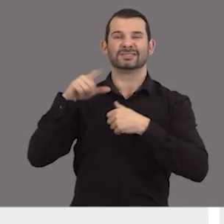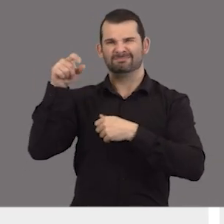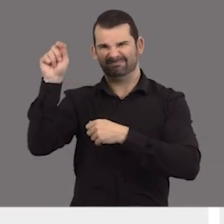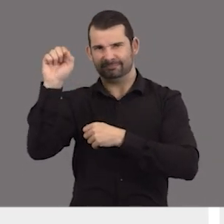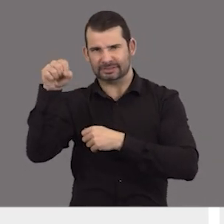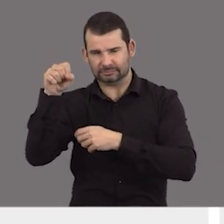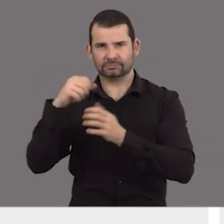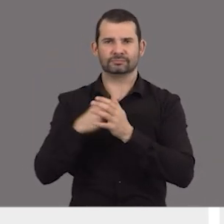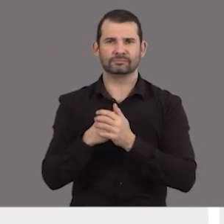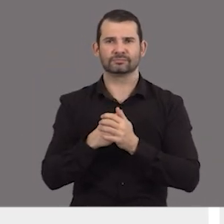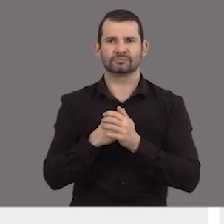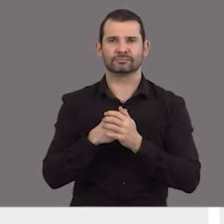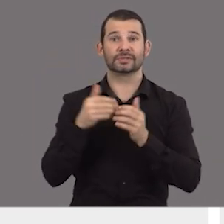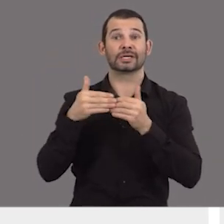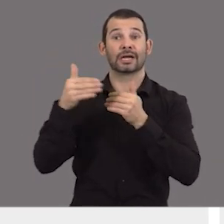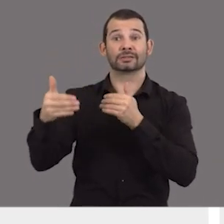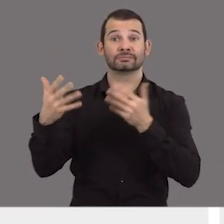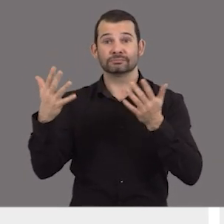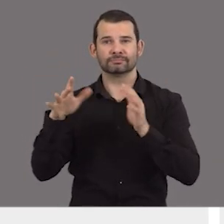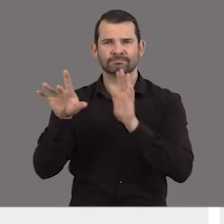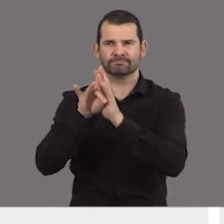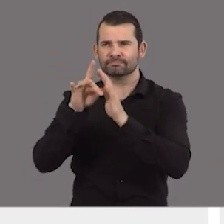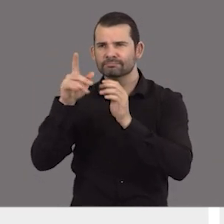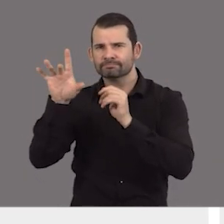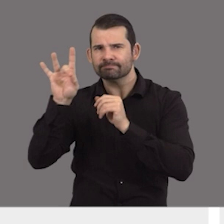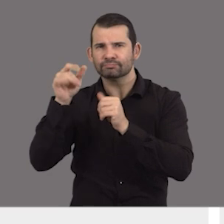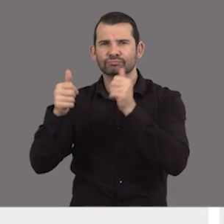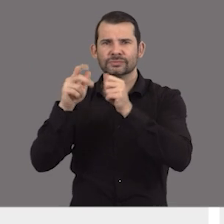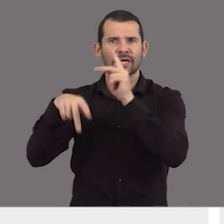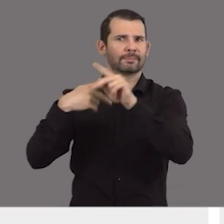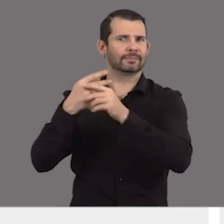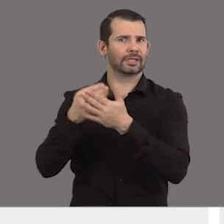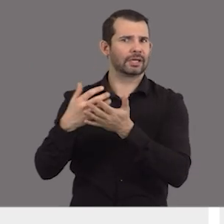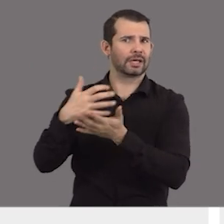Non-resident. Next, specify the type of income.